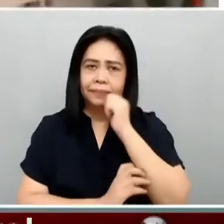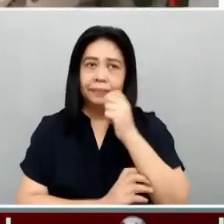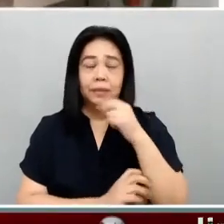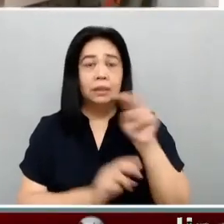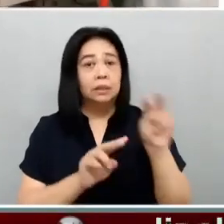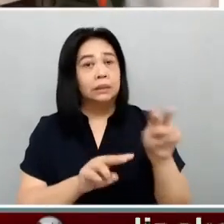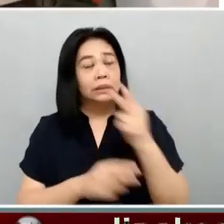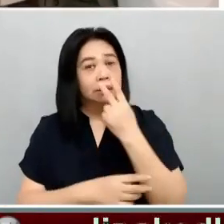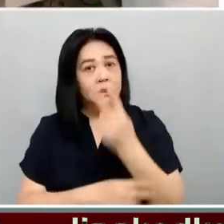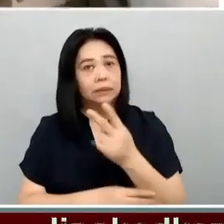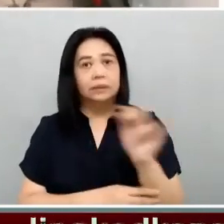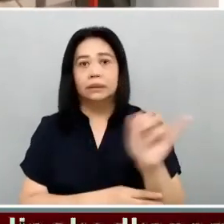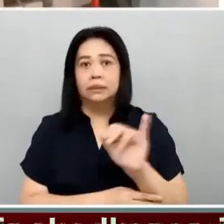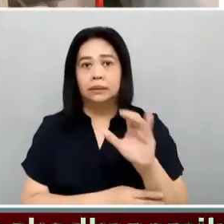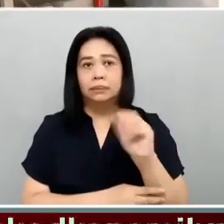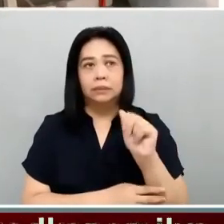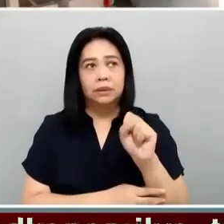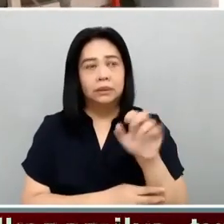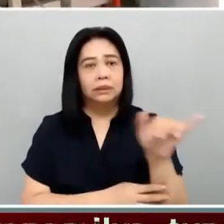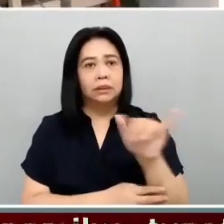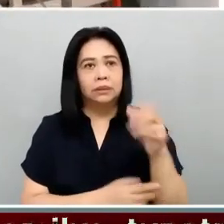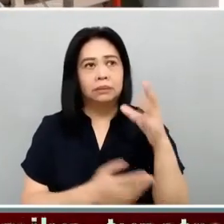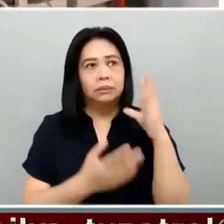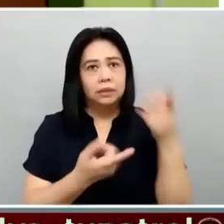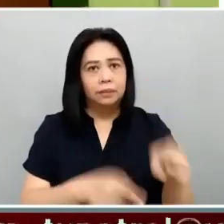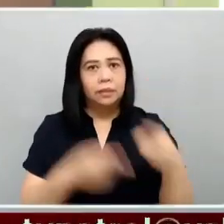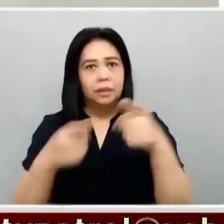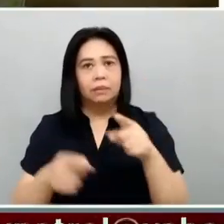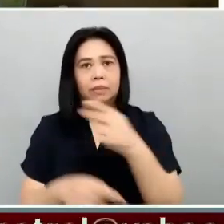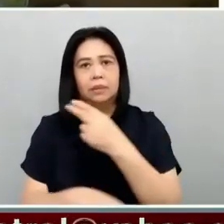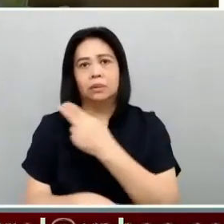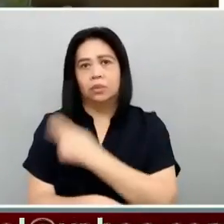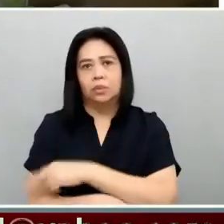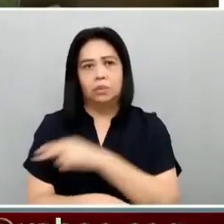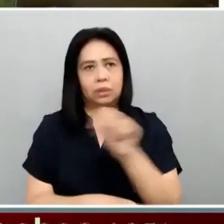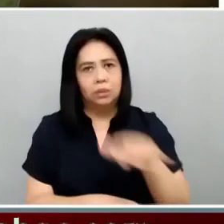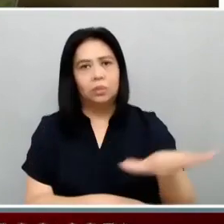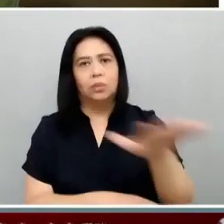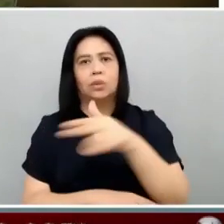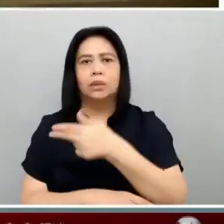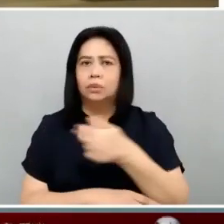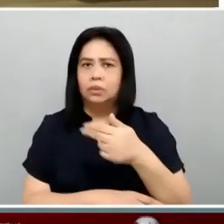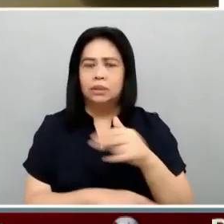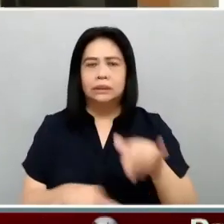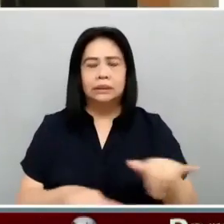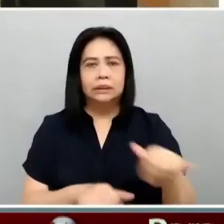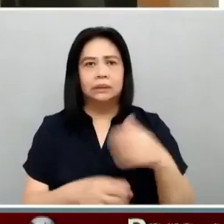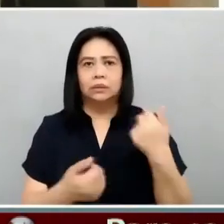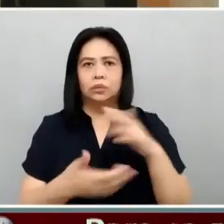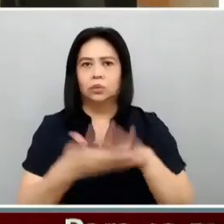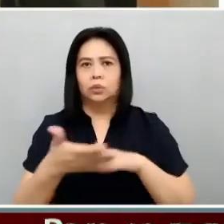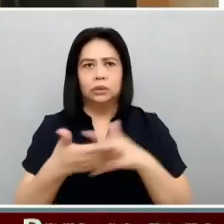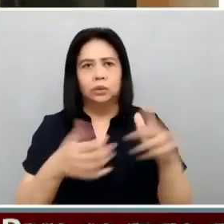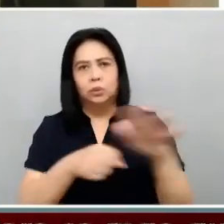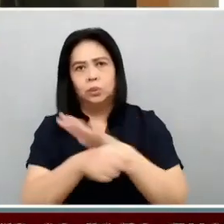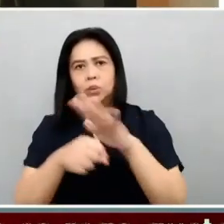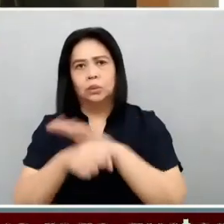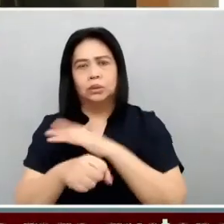the same case with hospitals all around Indonesia. It's been a hectic condition for Indonesia.